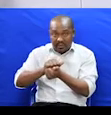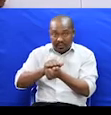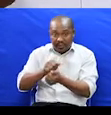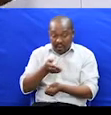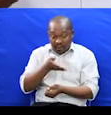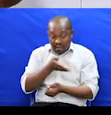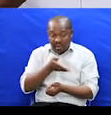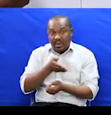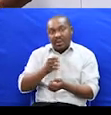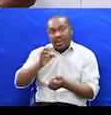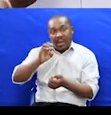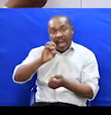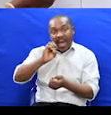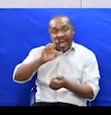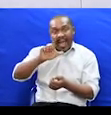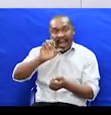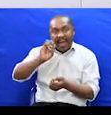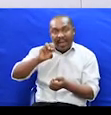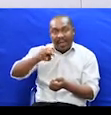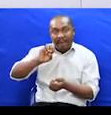of that element.